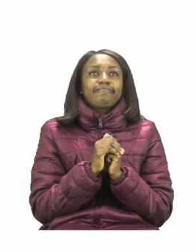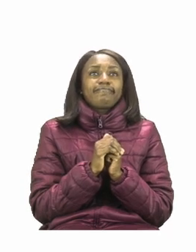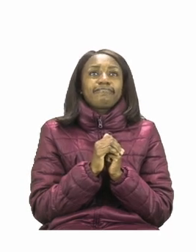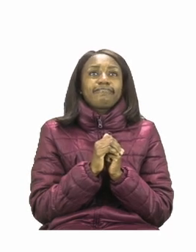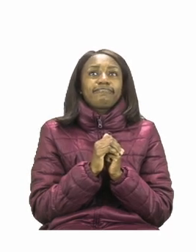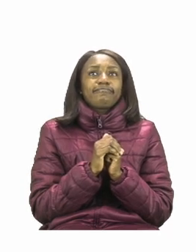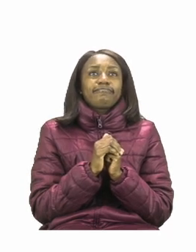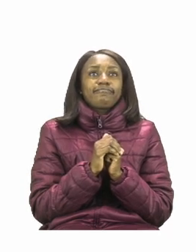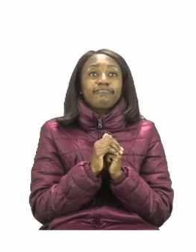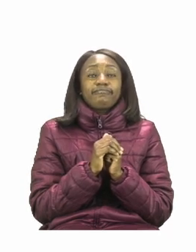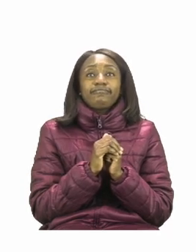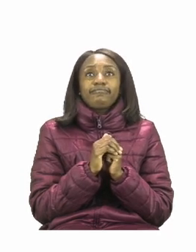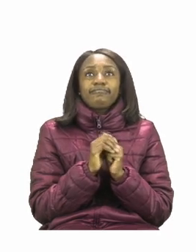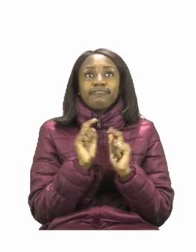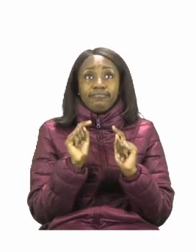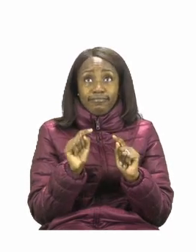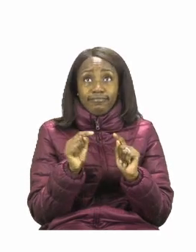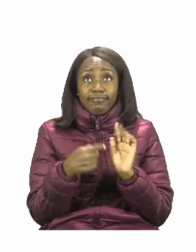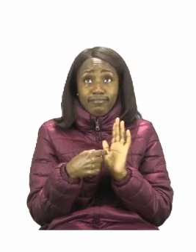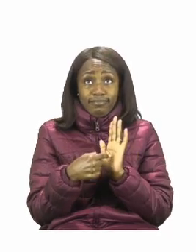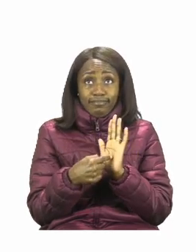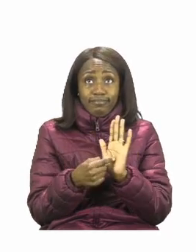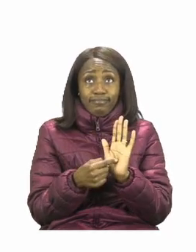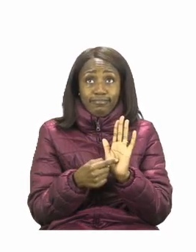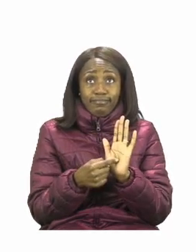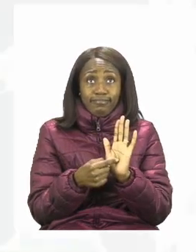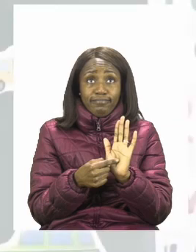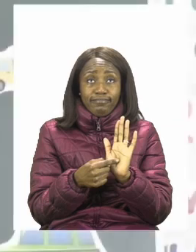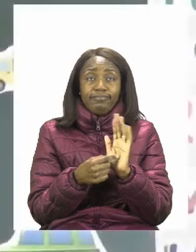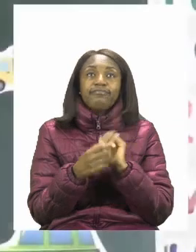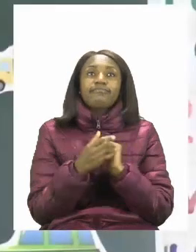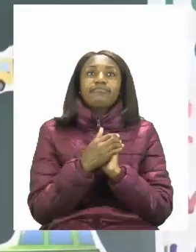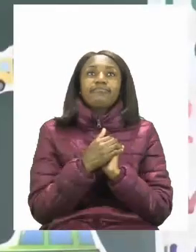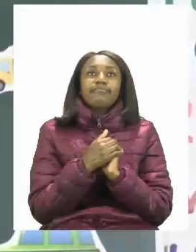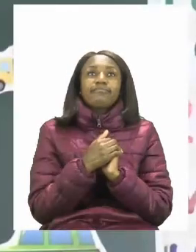now on the board, I put some